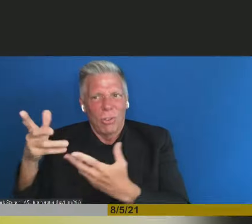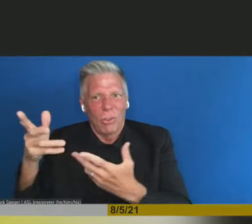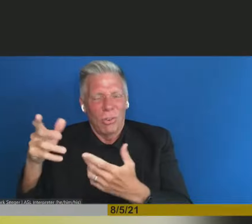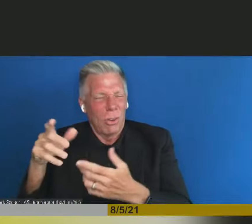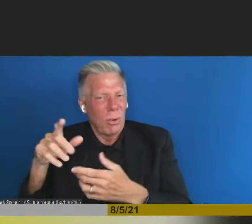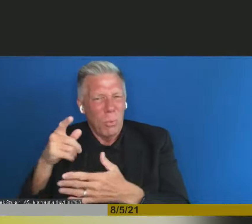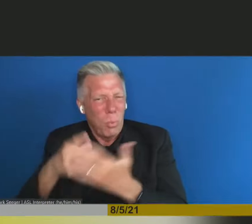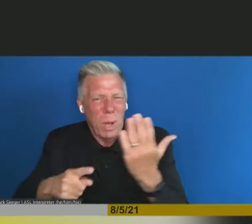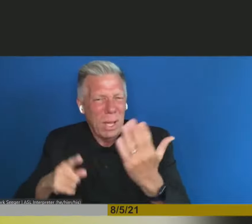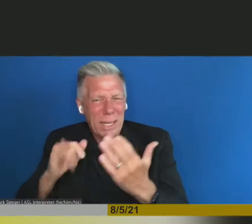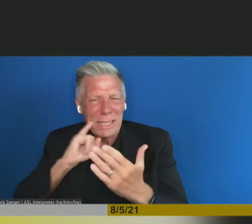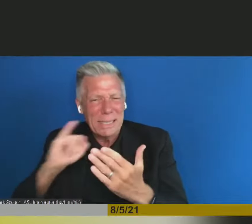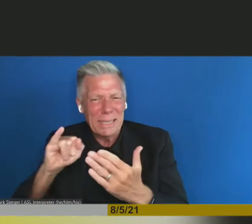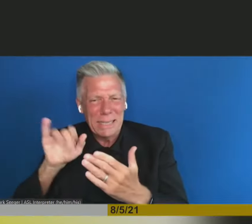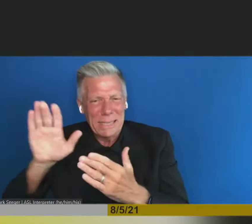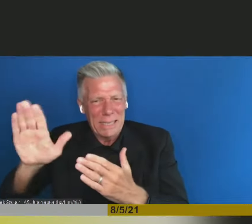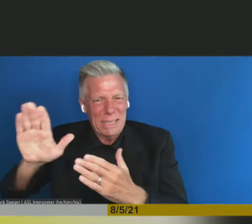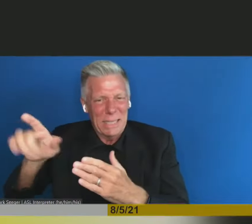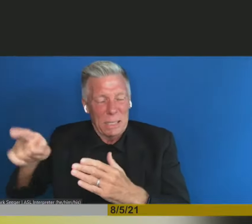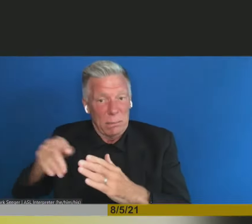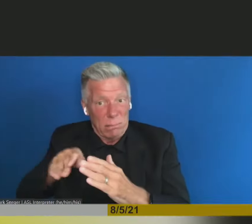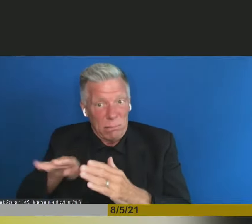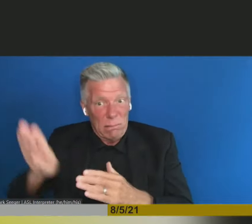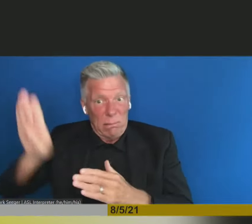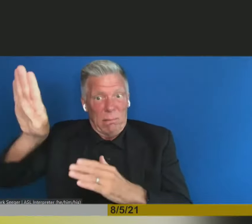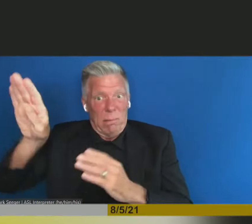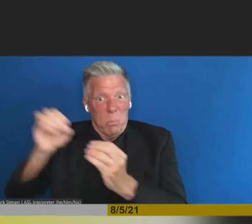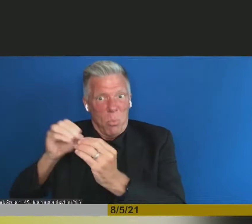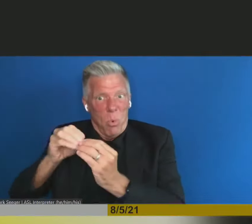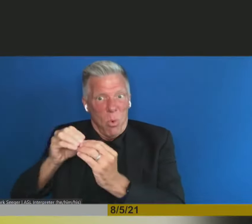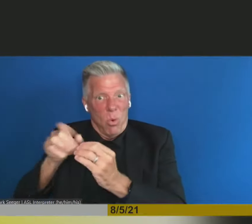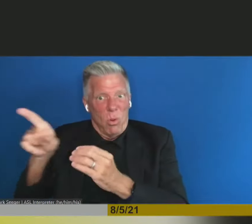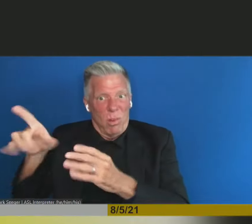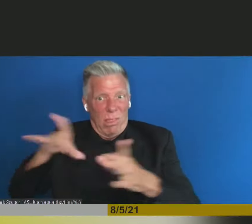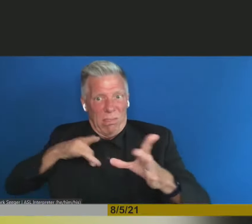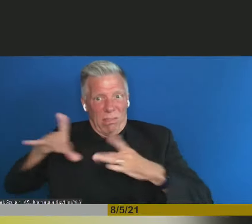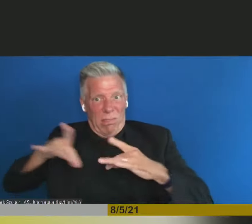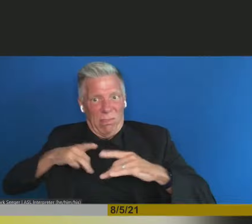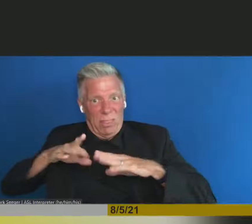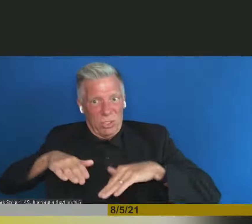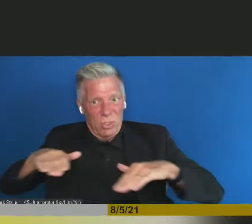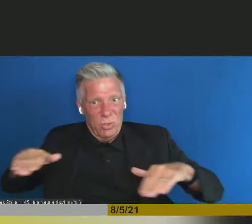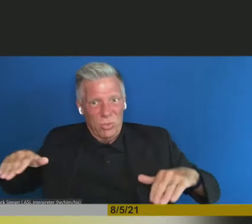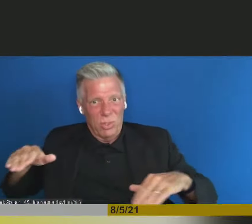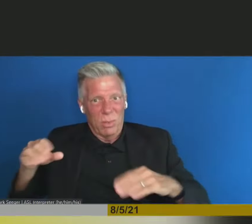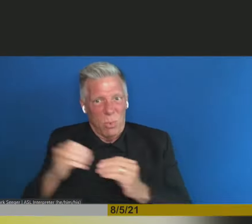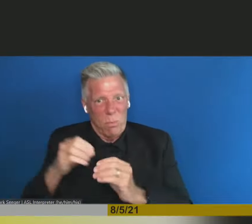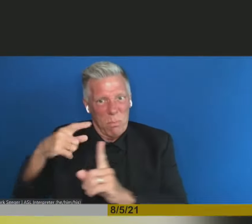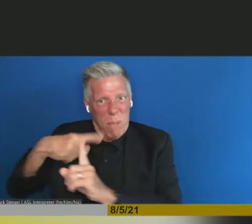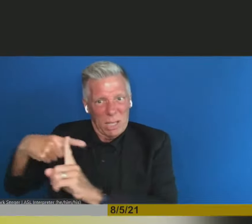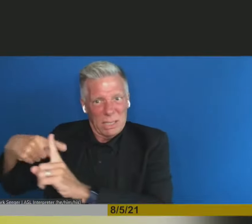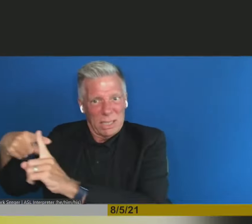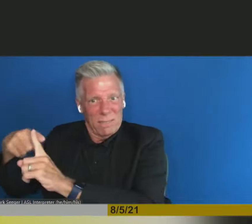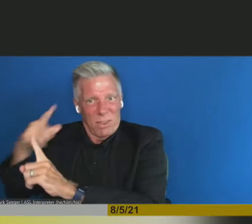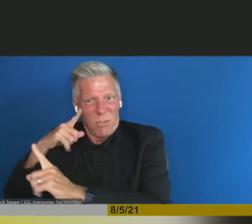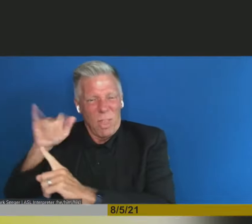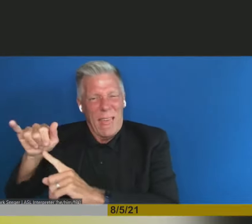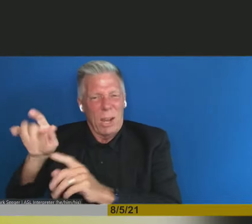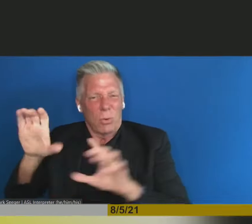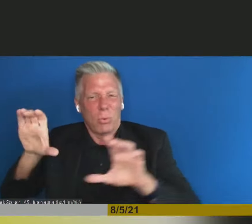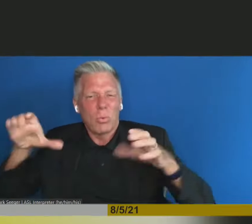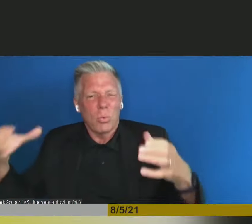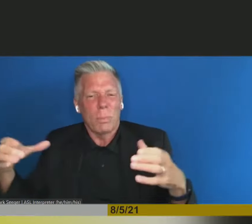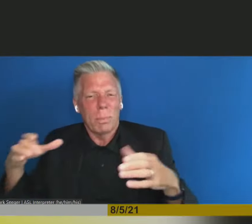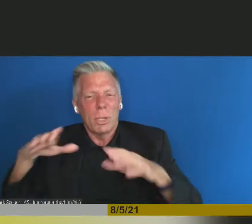of children's positivity for those who are not yet eligible? So in other words, those who are under 12.